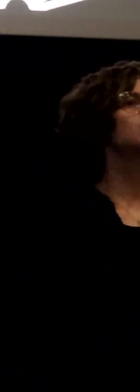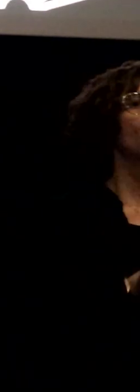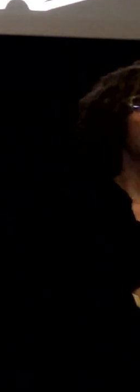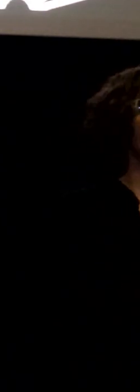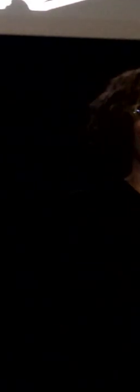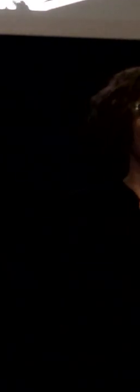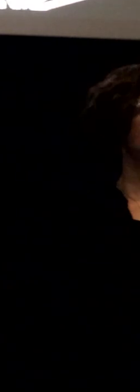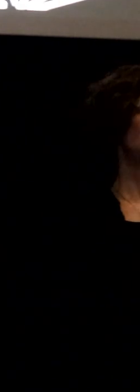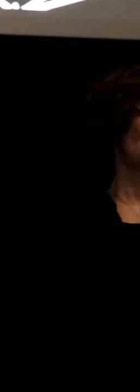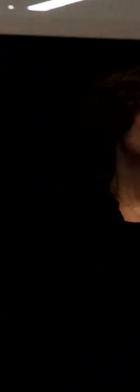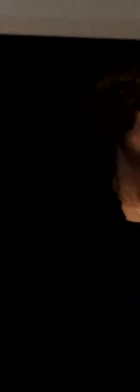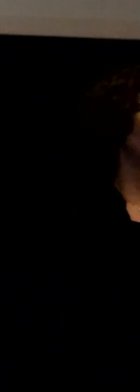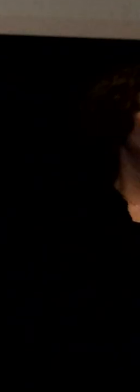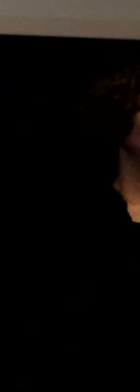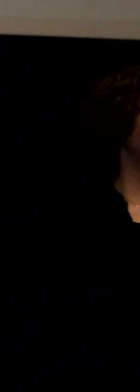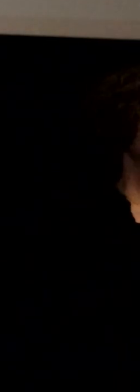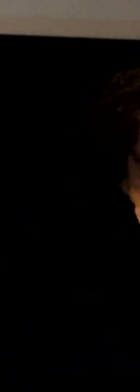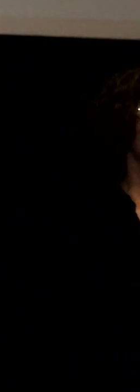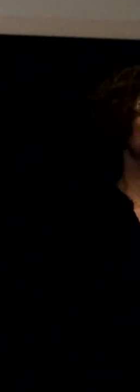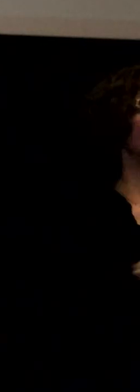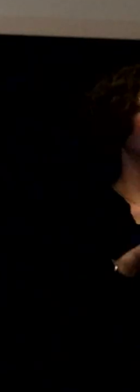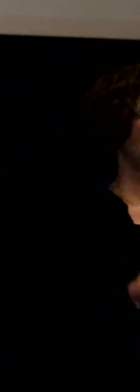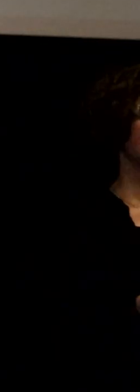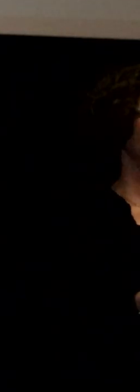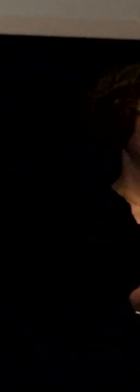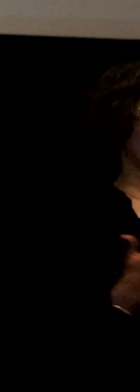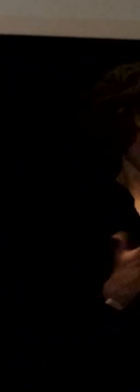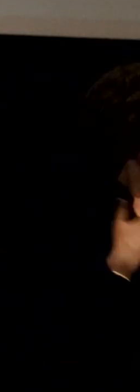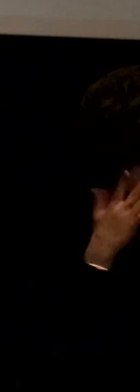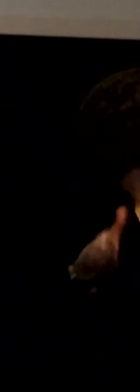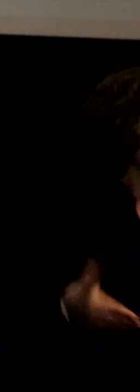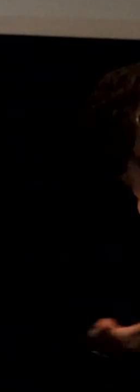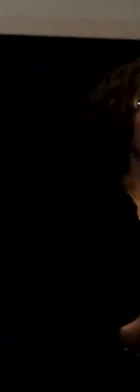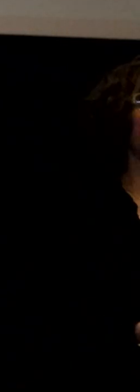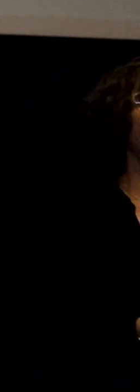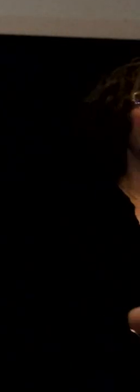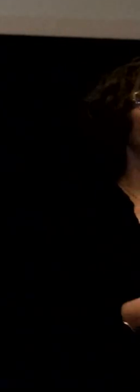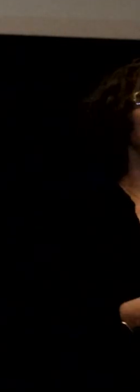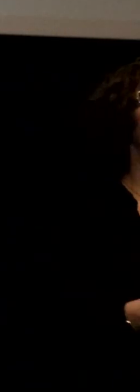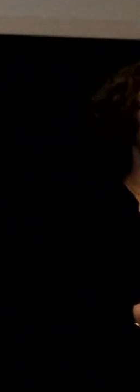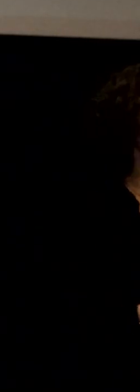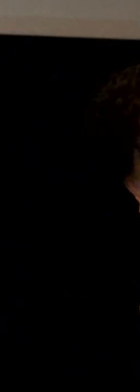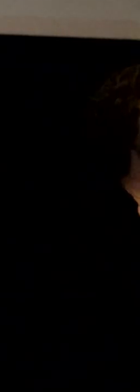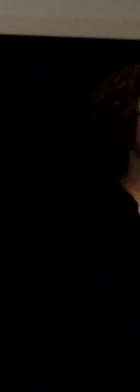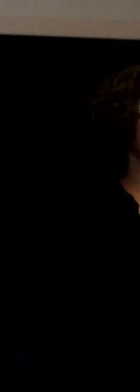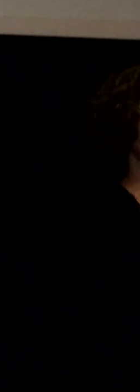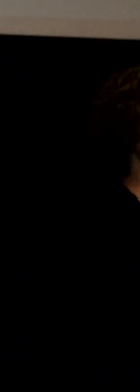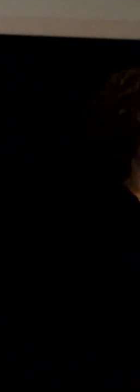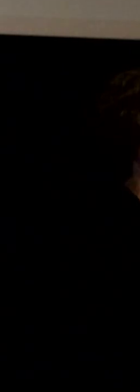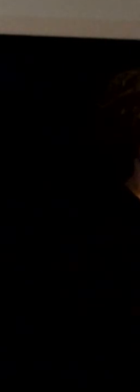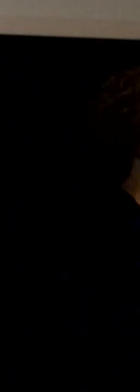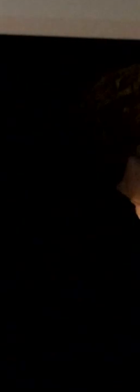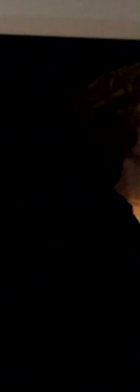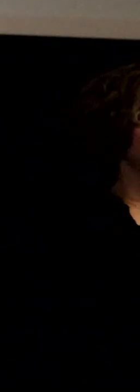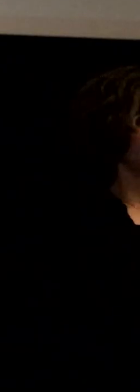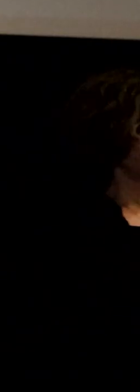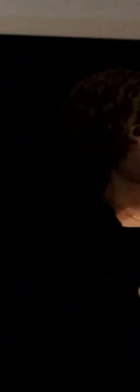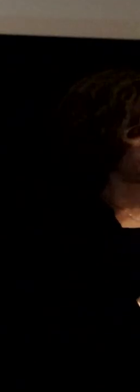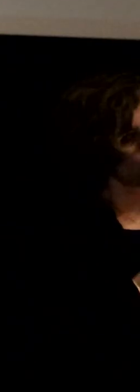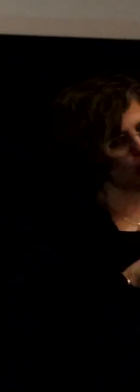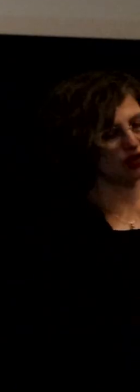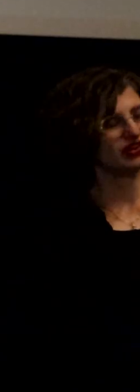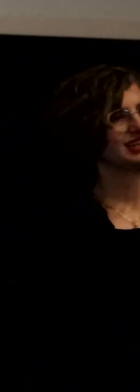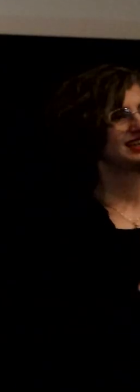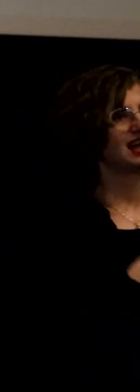the Vignelli Student Club. I'm excited to introduce Hector Silva. Hector Silva has over 9 years of teaching experience at acclaimed industrial